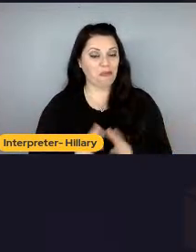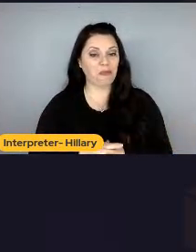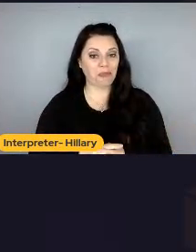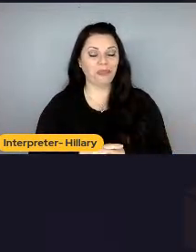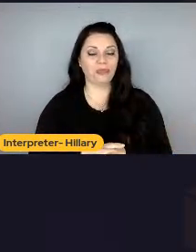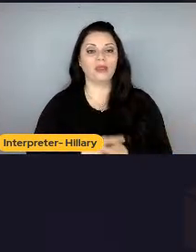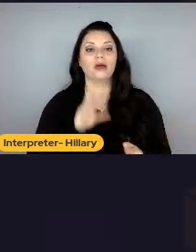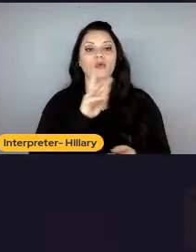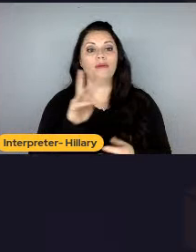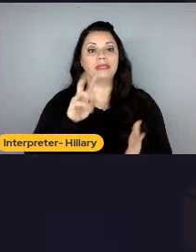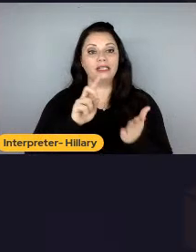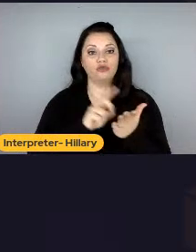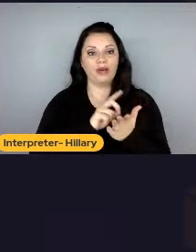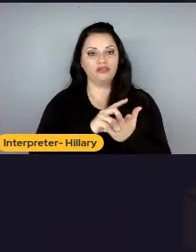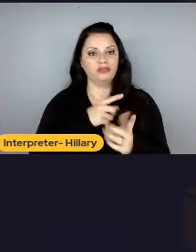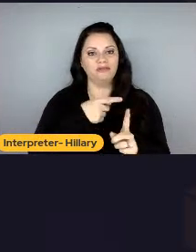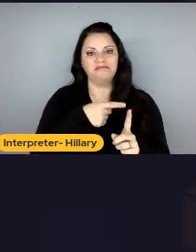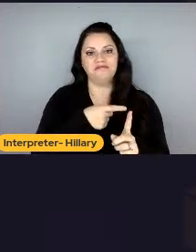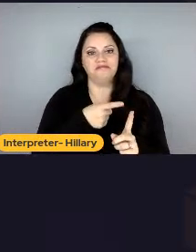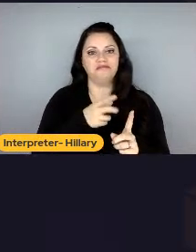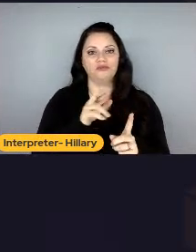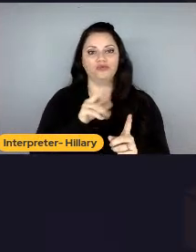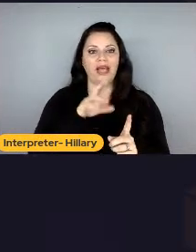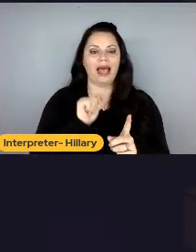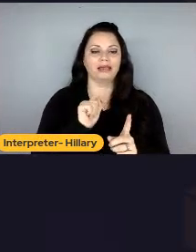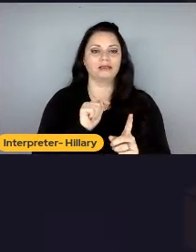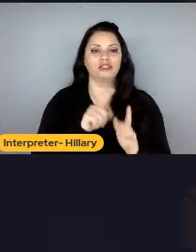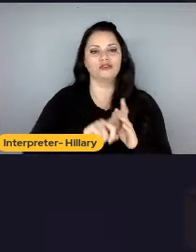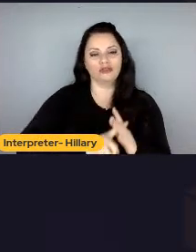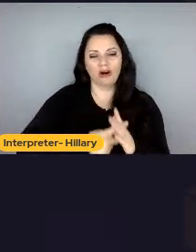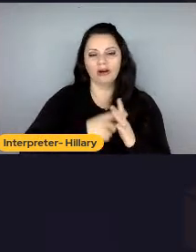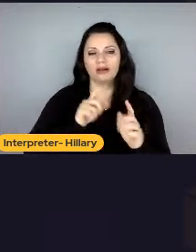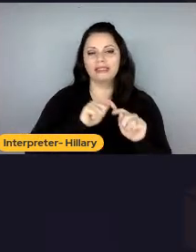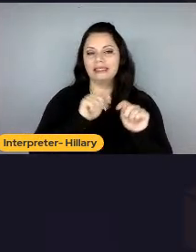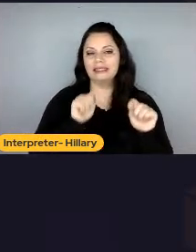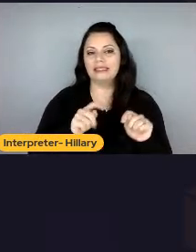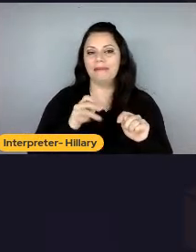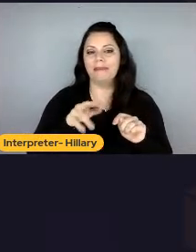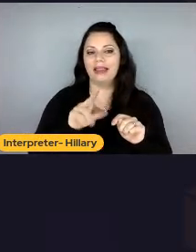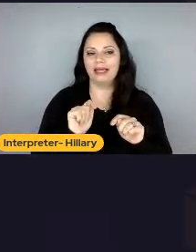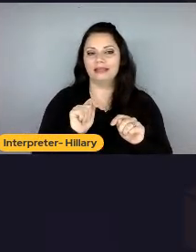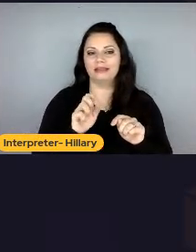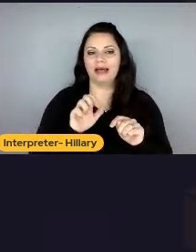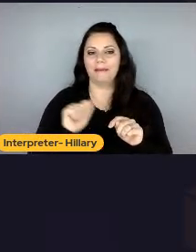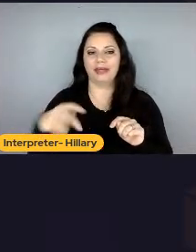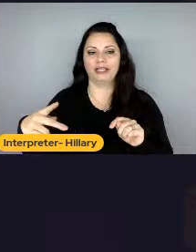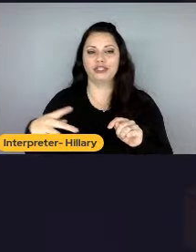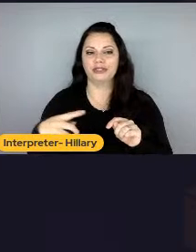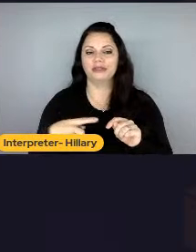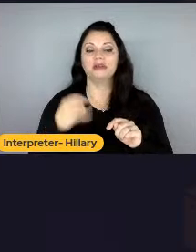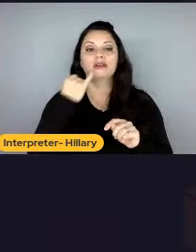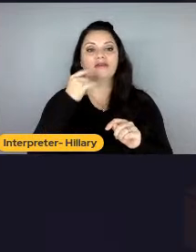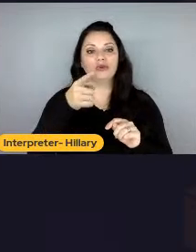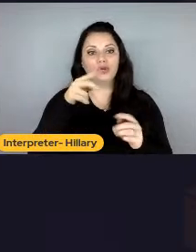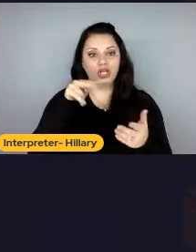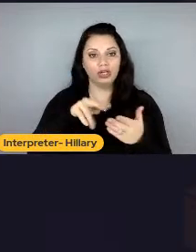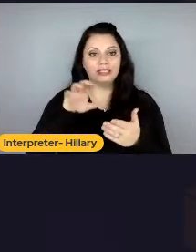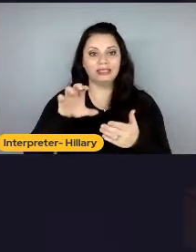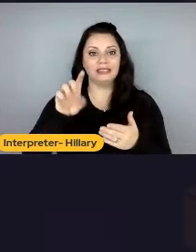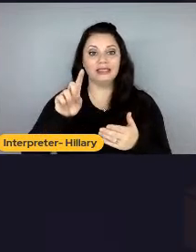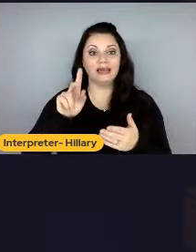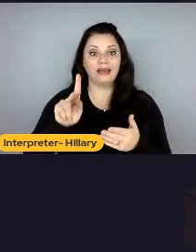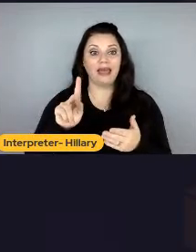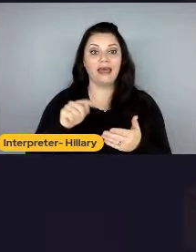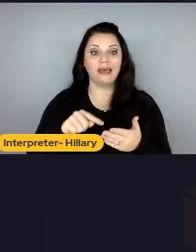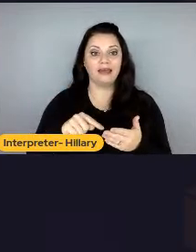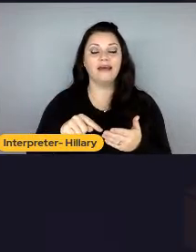Website directory is just a React starter template application. And if we look into CDK,